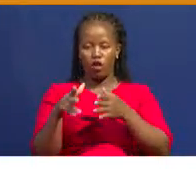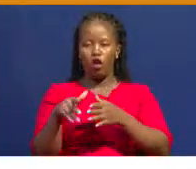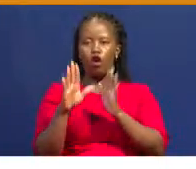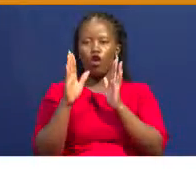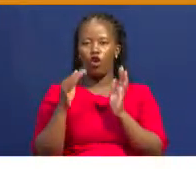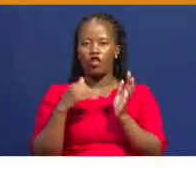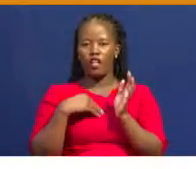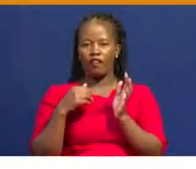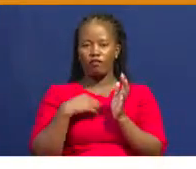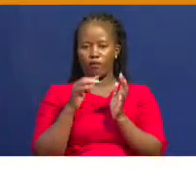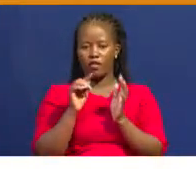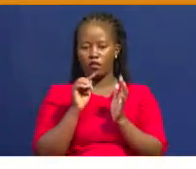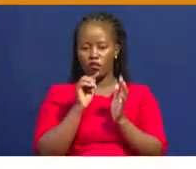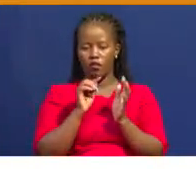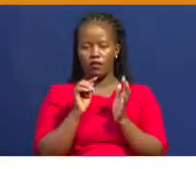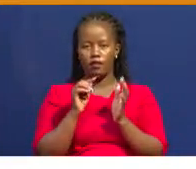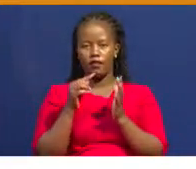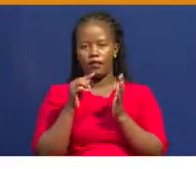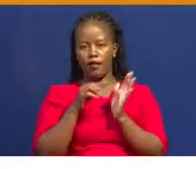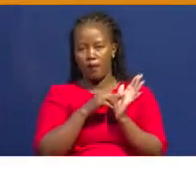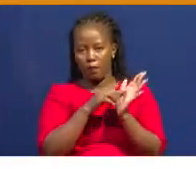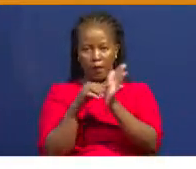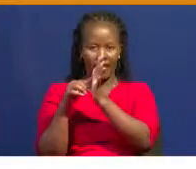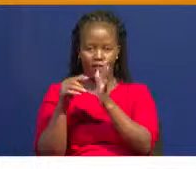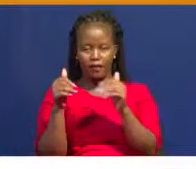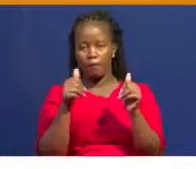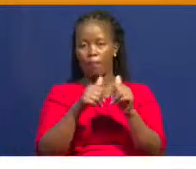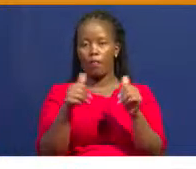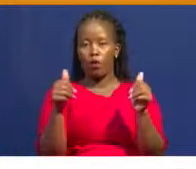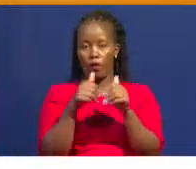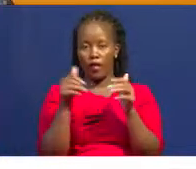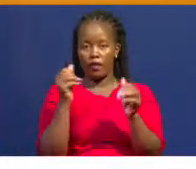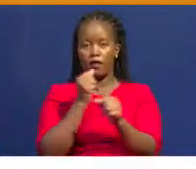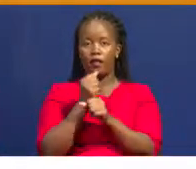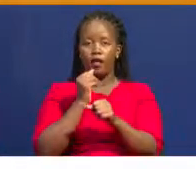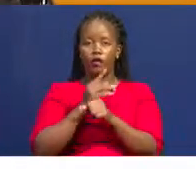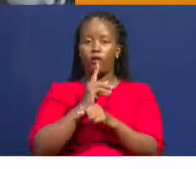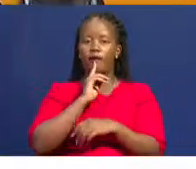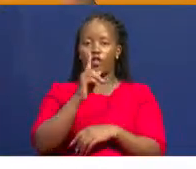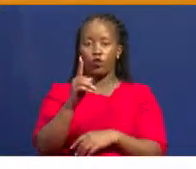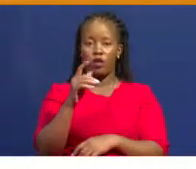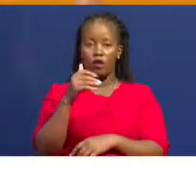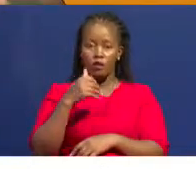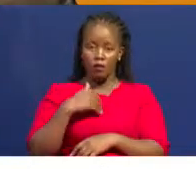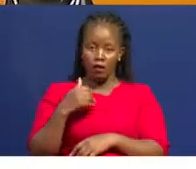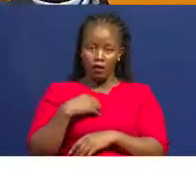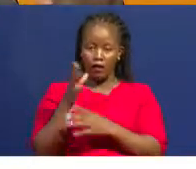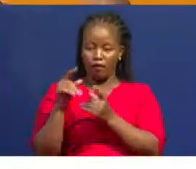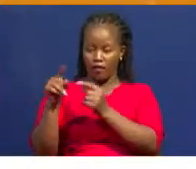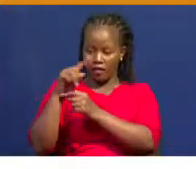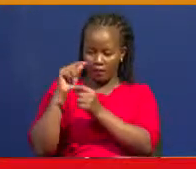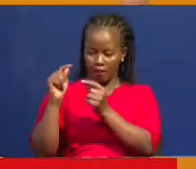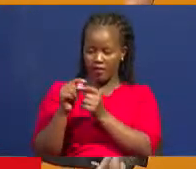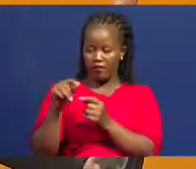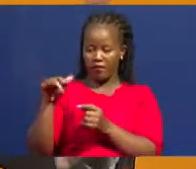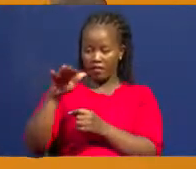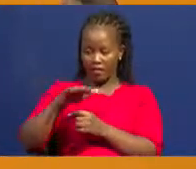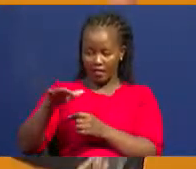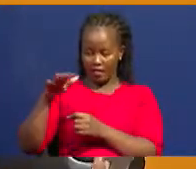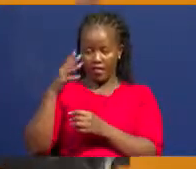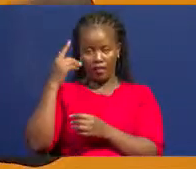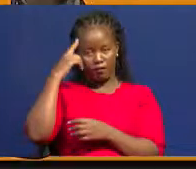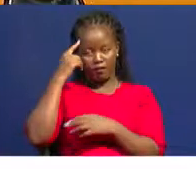to capture, especially the northern corridor, to ensure that we have properly designed and